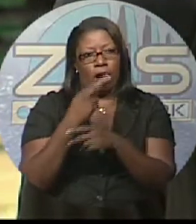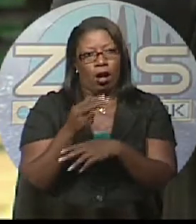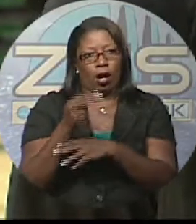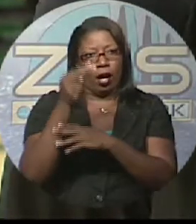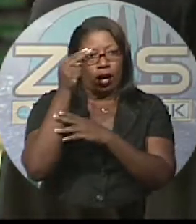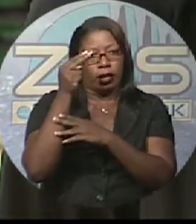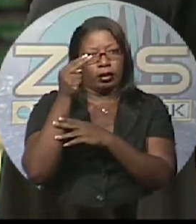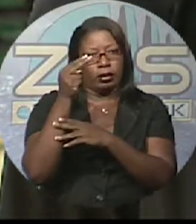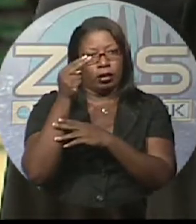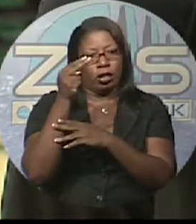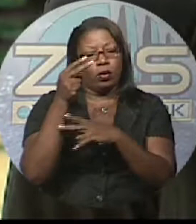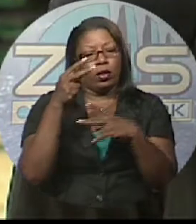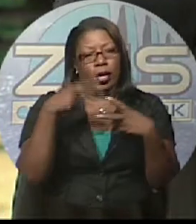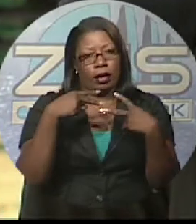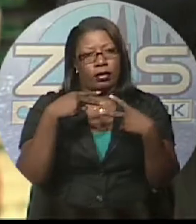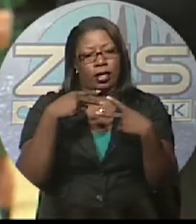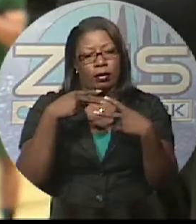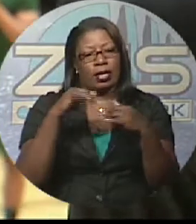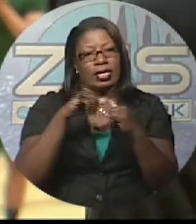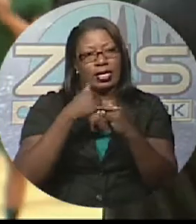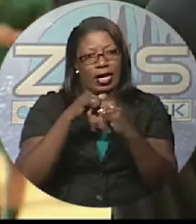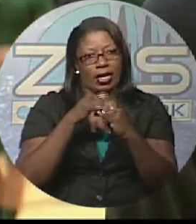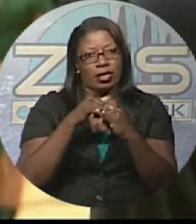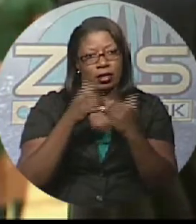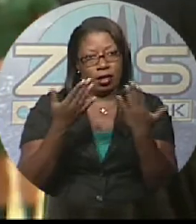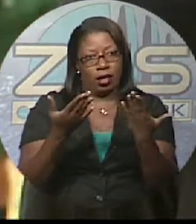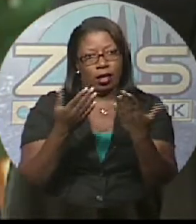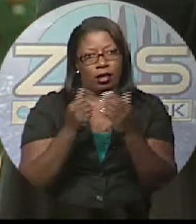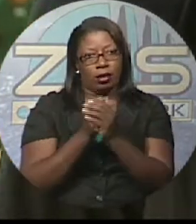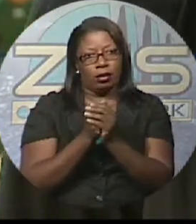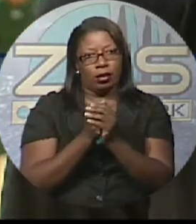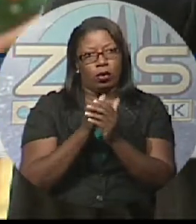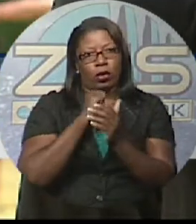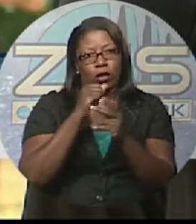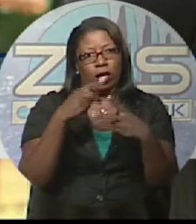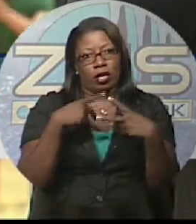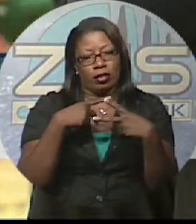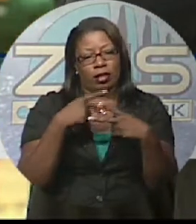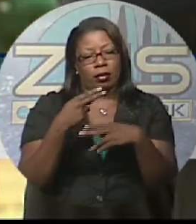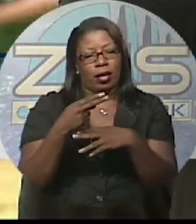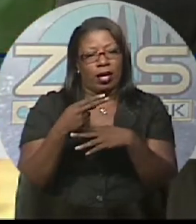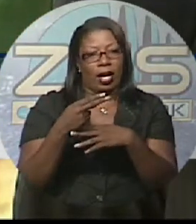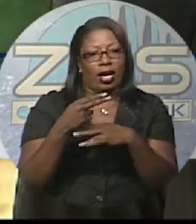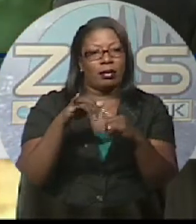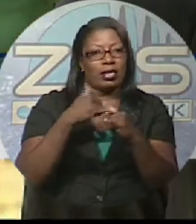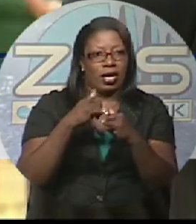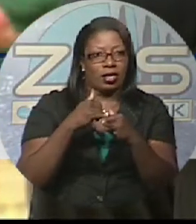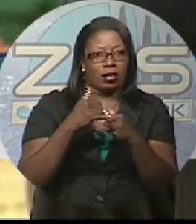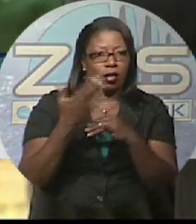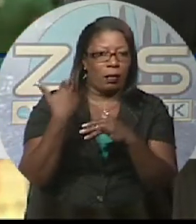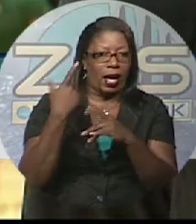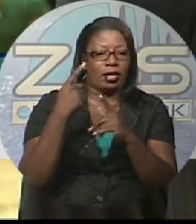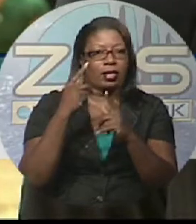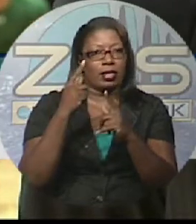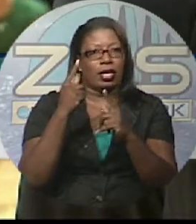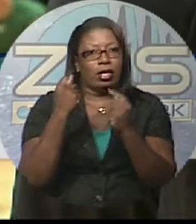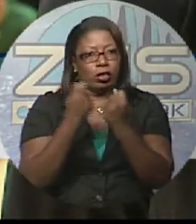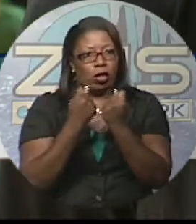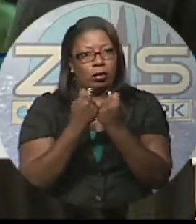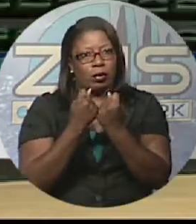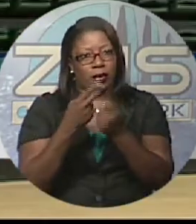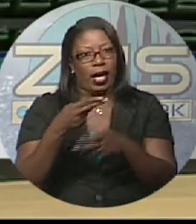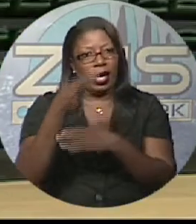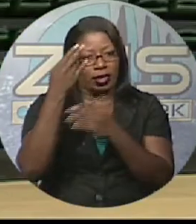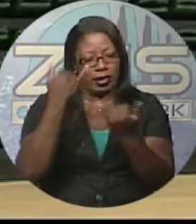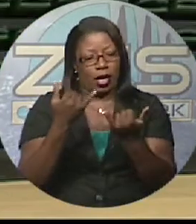that we finally get some size this year. We was lacking some size for the past 2 tournaments, but I think with our height, that's a big advantage for